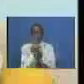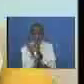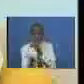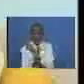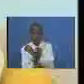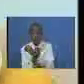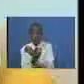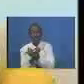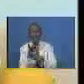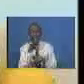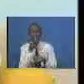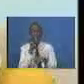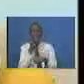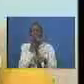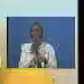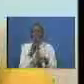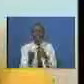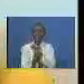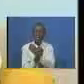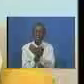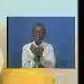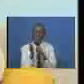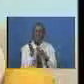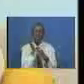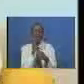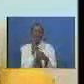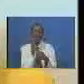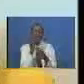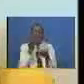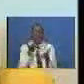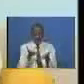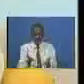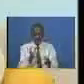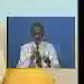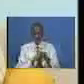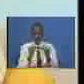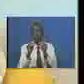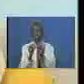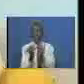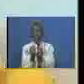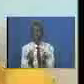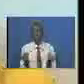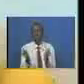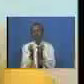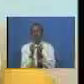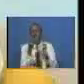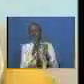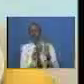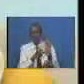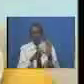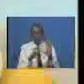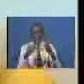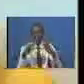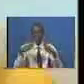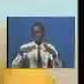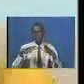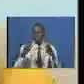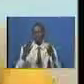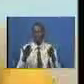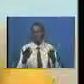then even now what we have done is you know whenever we come across a small child with albinism we have people like grace we have